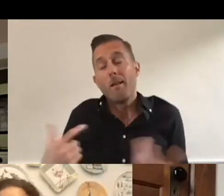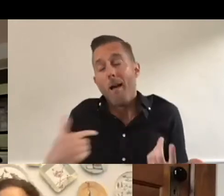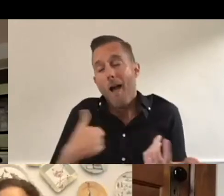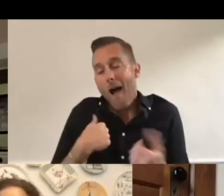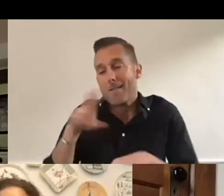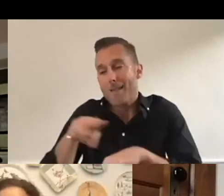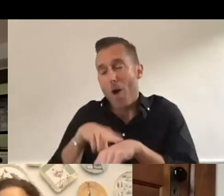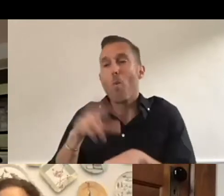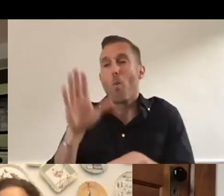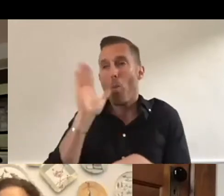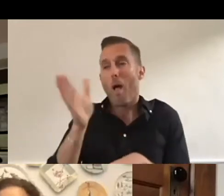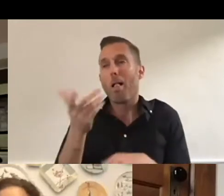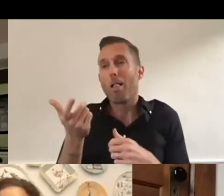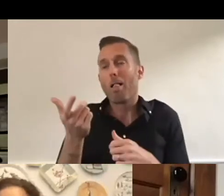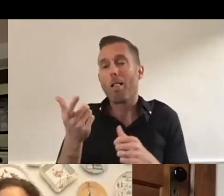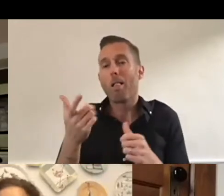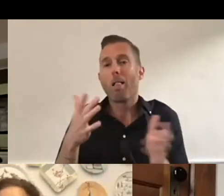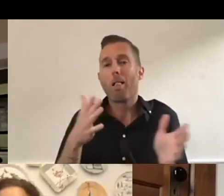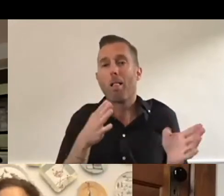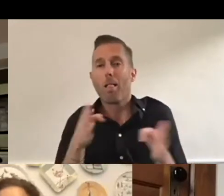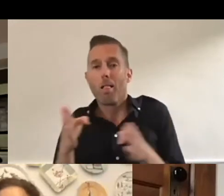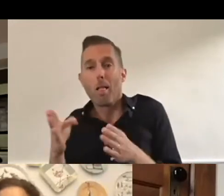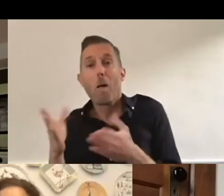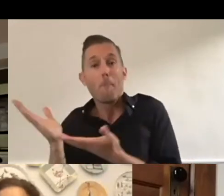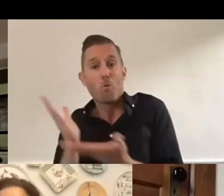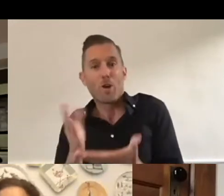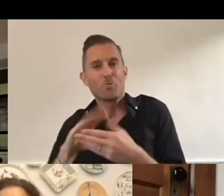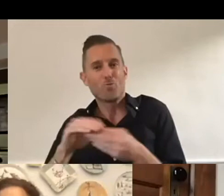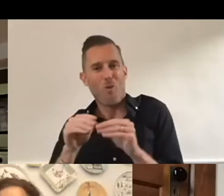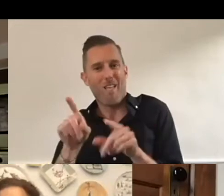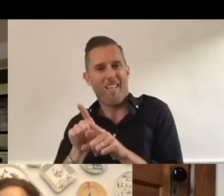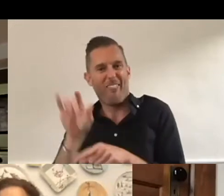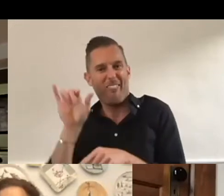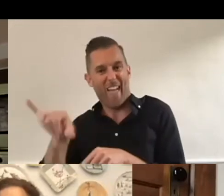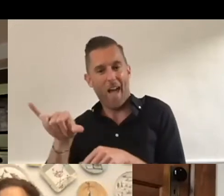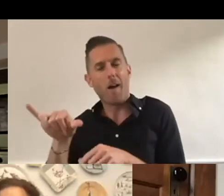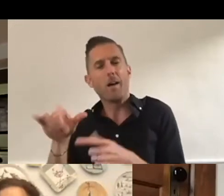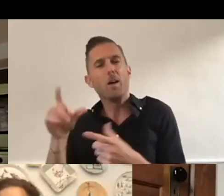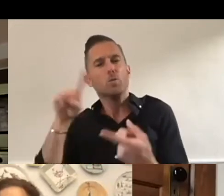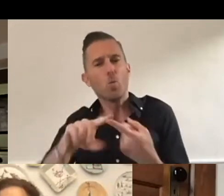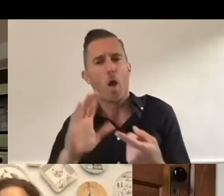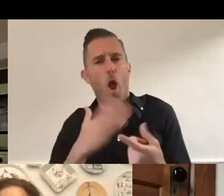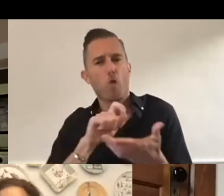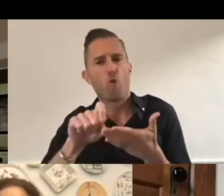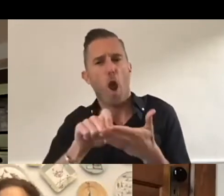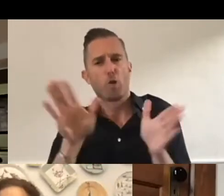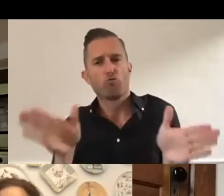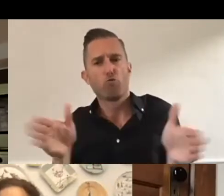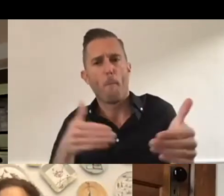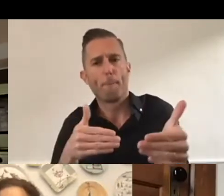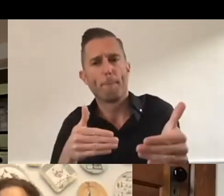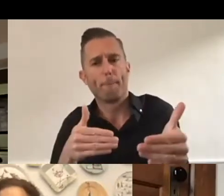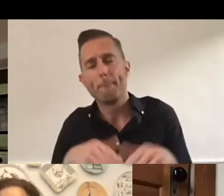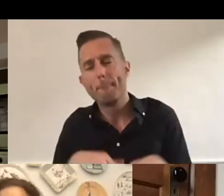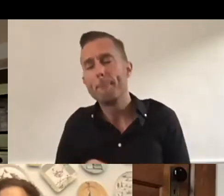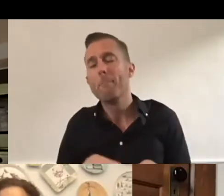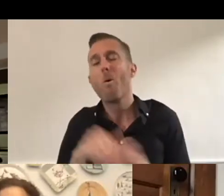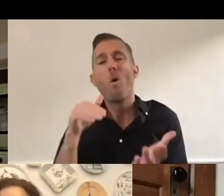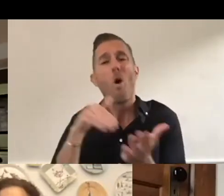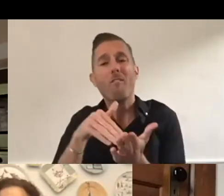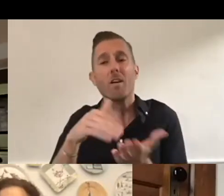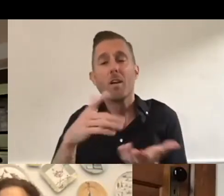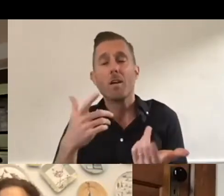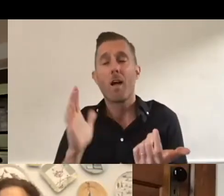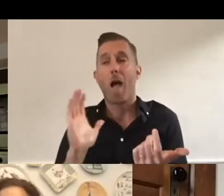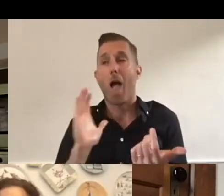going to tend to bring stories like that into the writer's room. And a lot of times, our